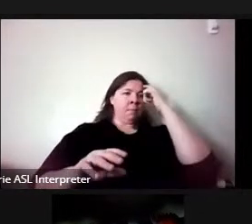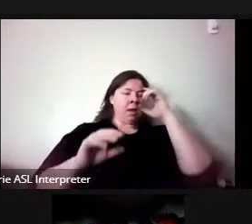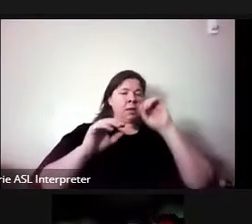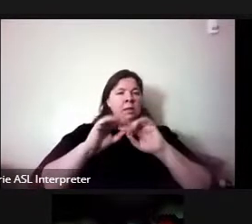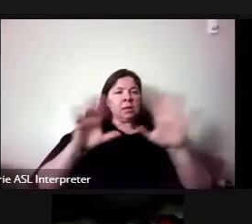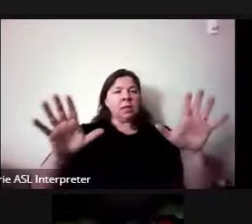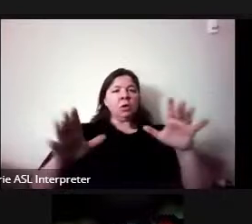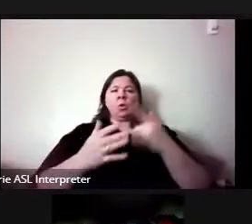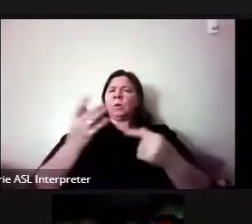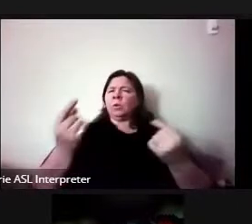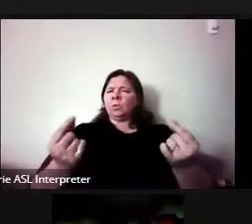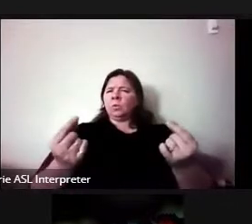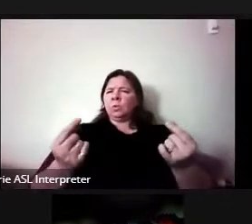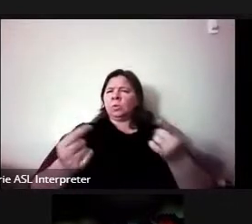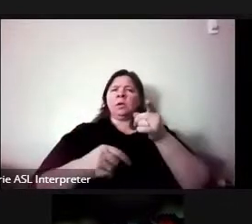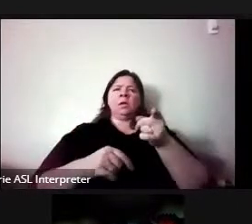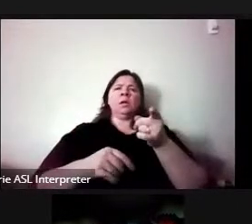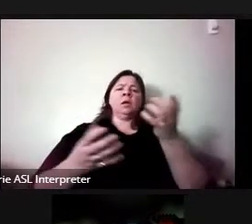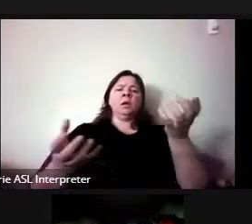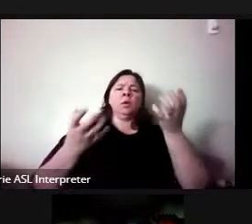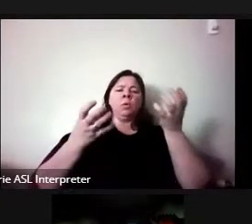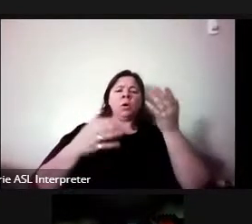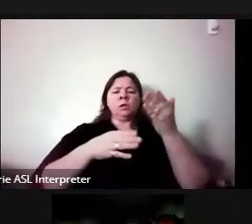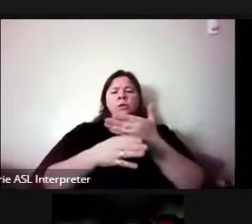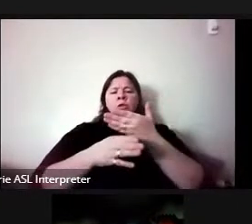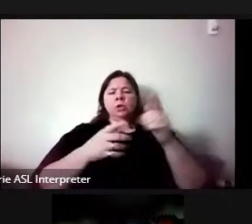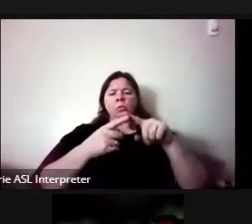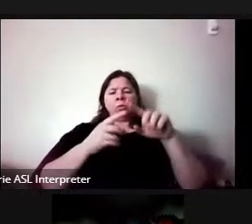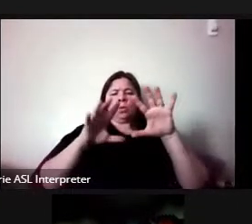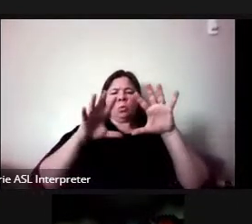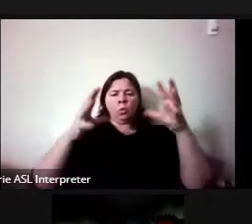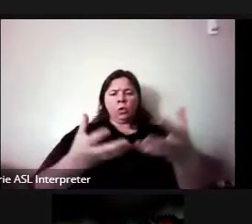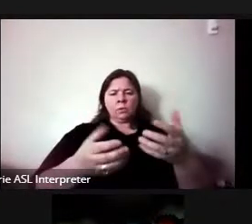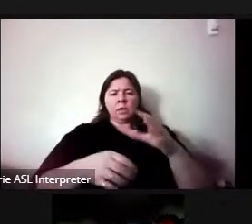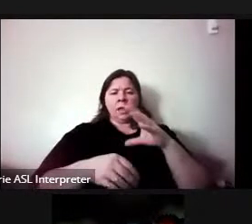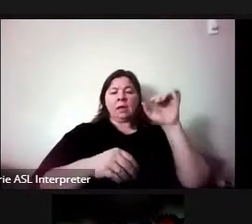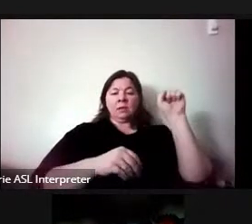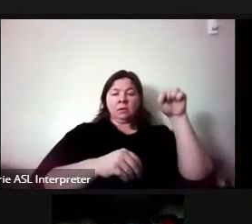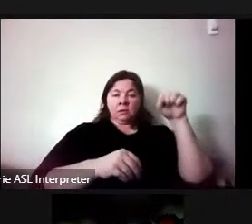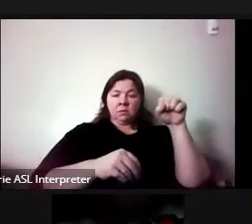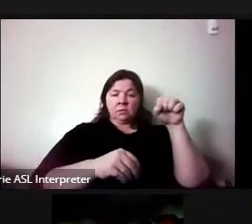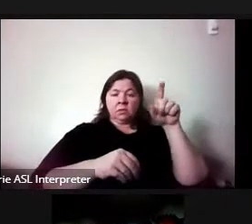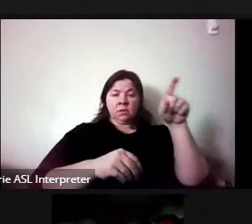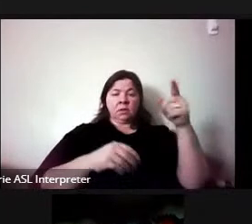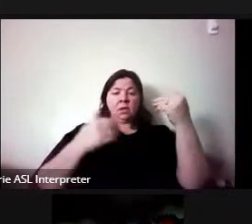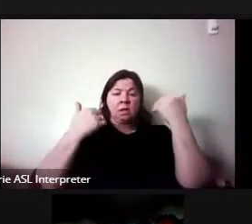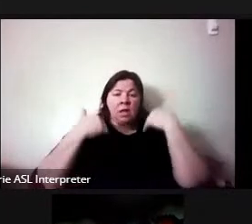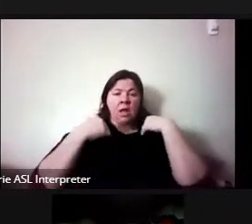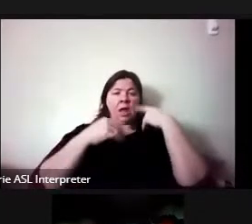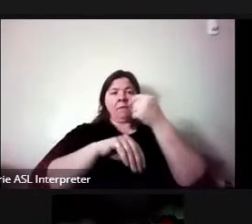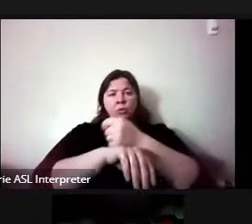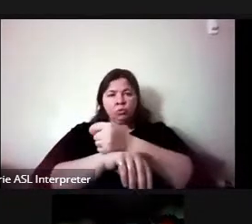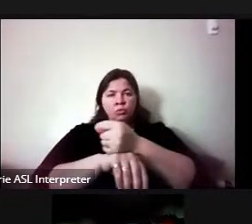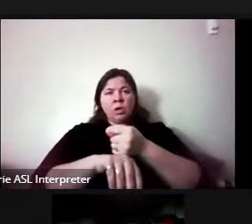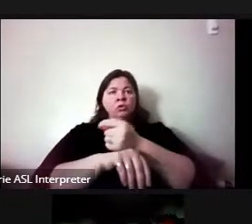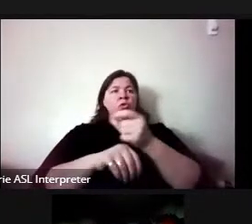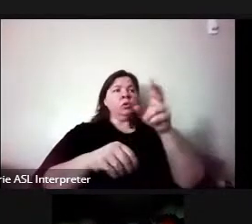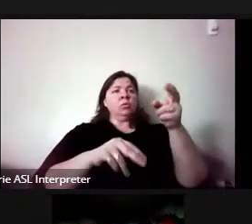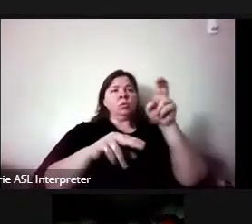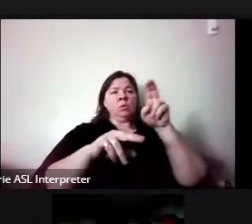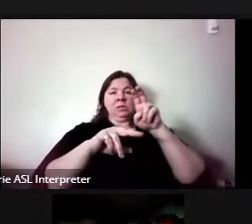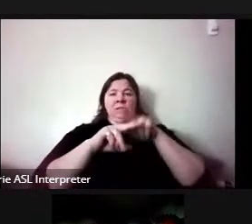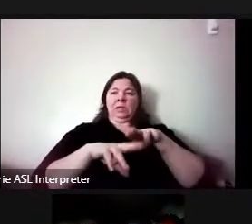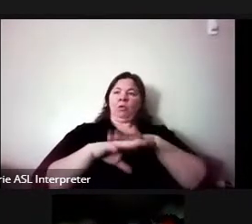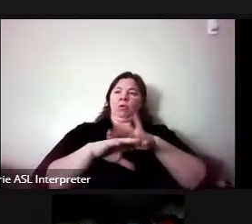and all he did was he wanted to share that to the world. And yes, we have that treasure. We're sitting right on top